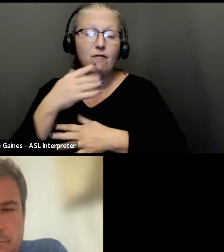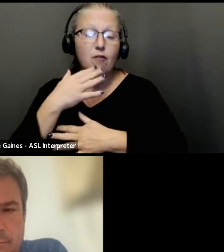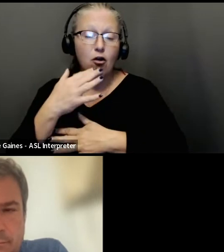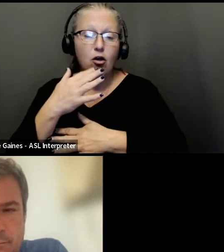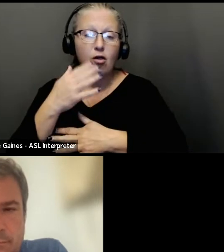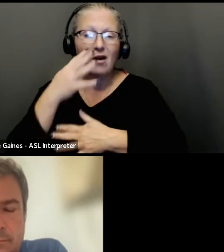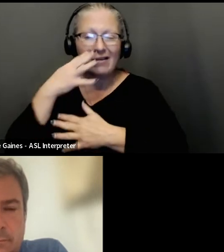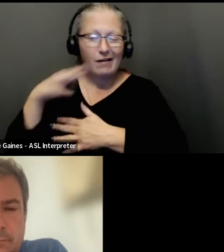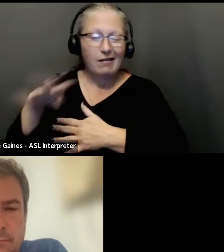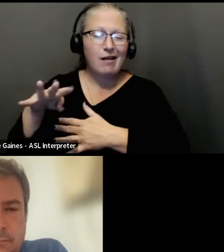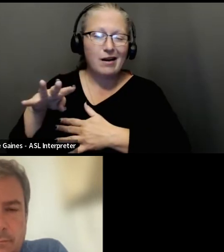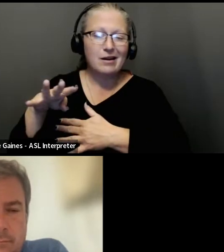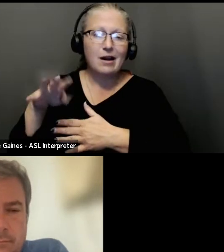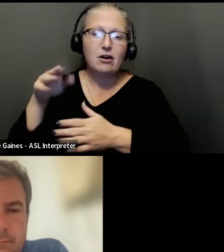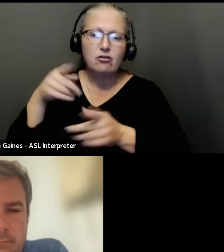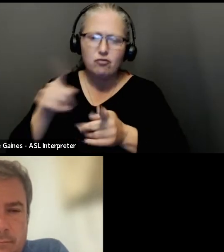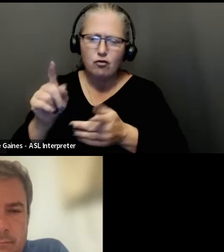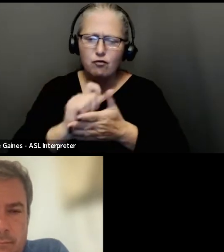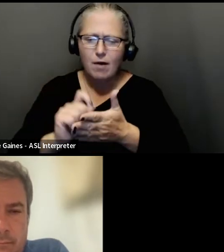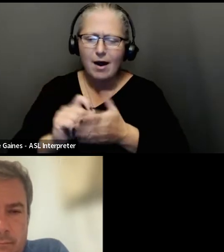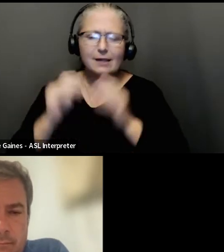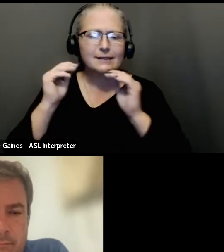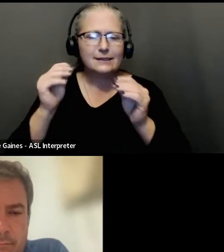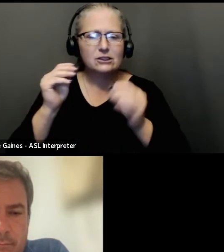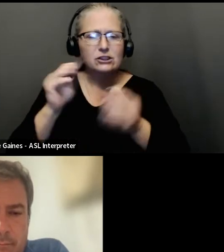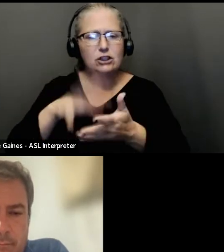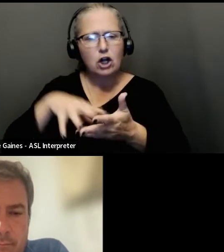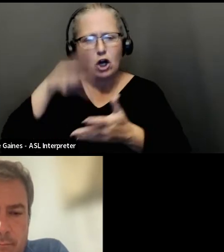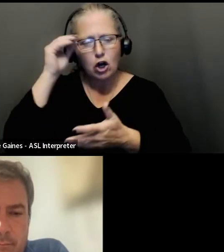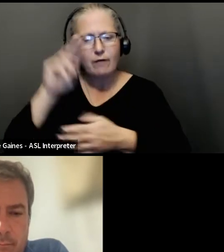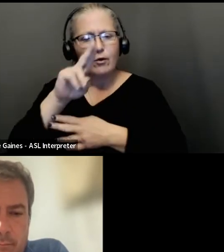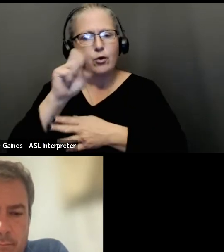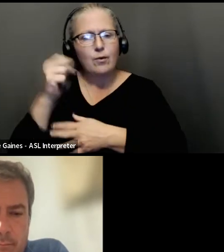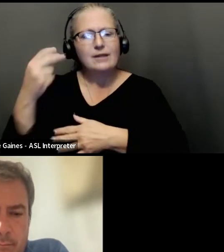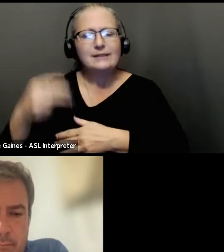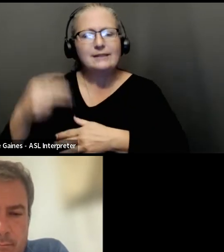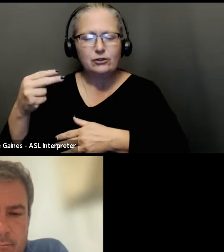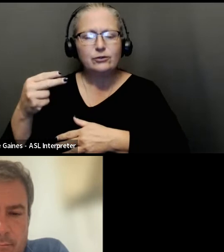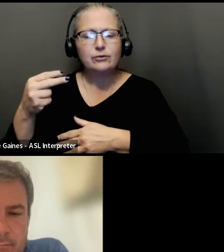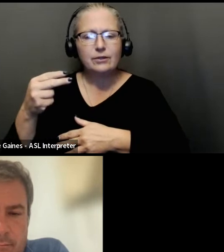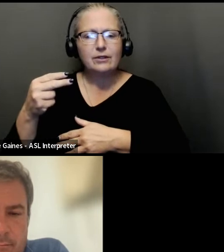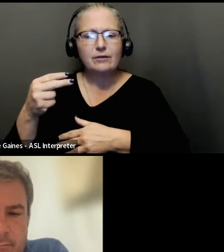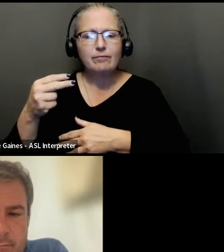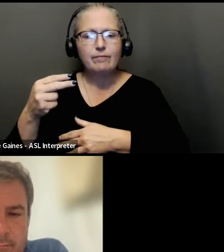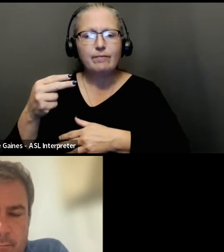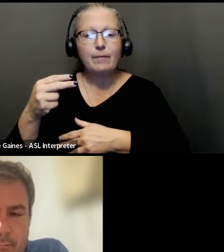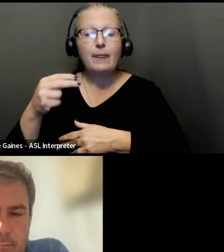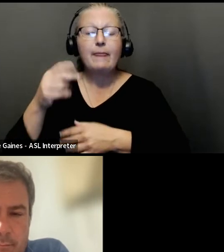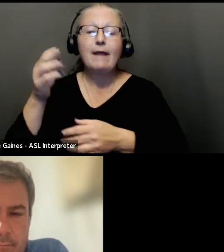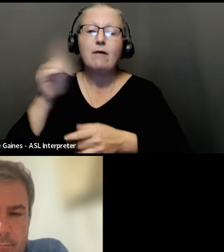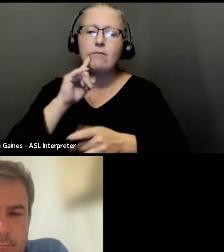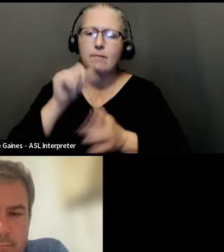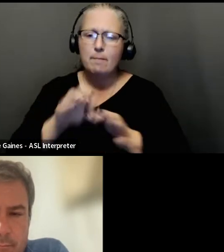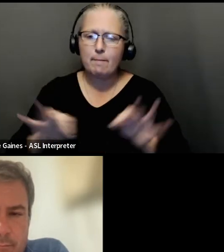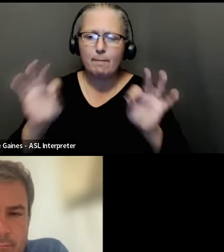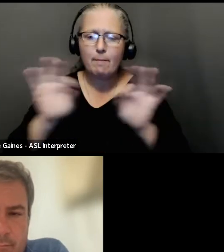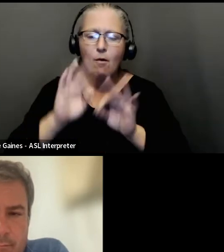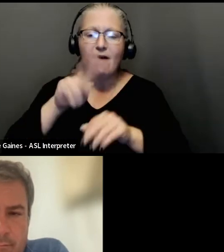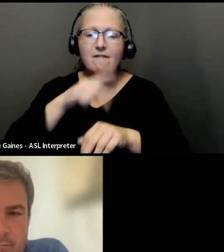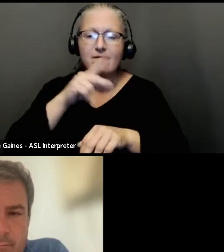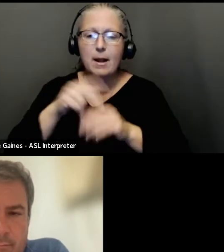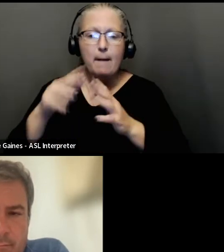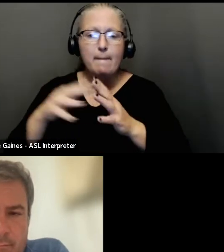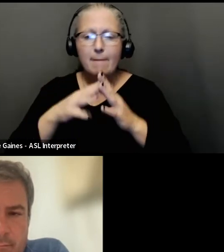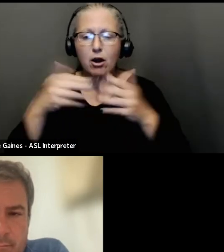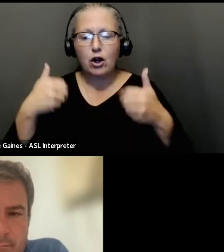been neglected in the writings, teachings, and learnings of United States history. And whereas it is imperative for Filipino